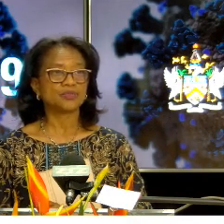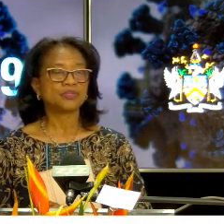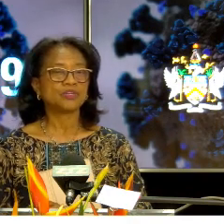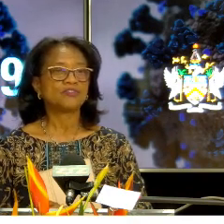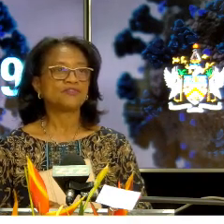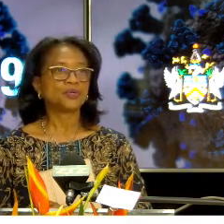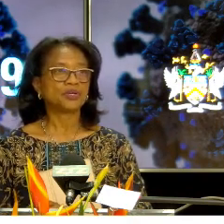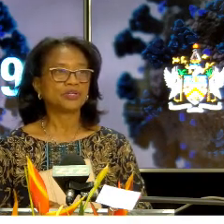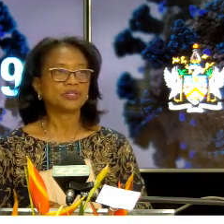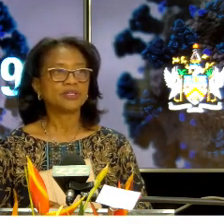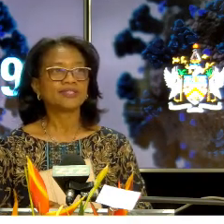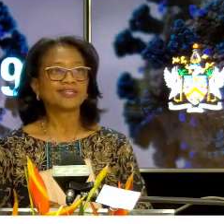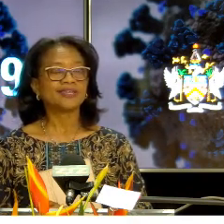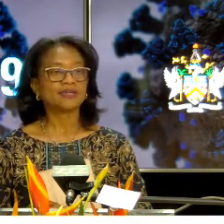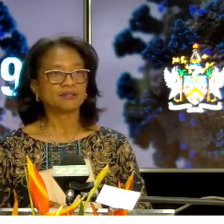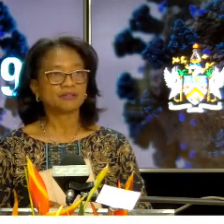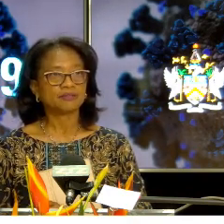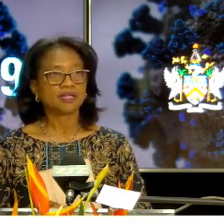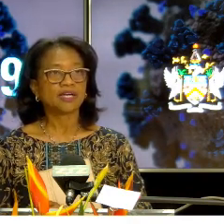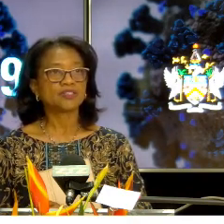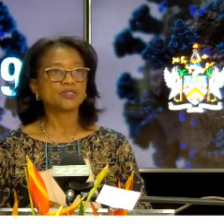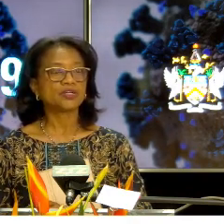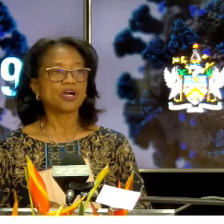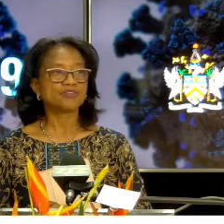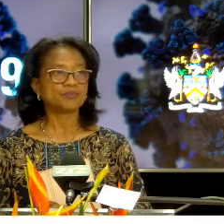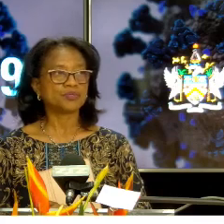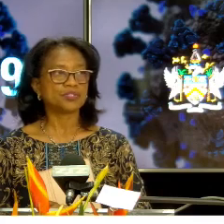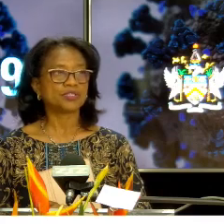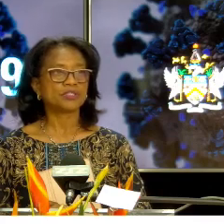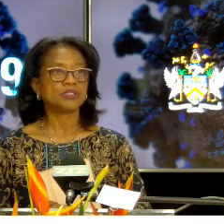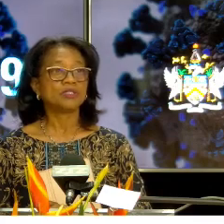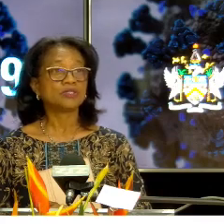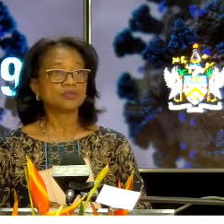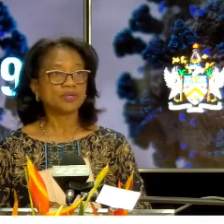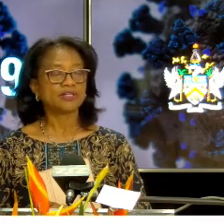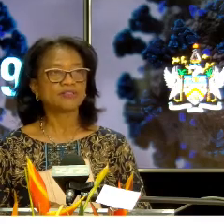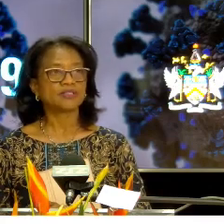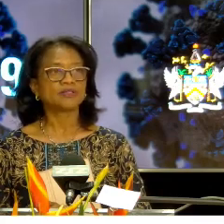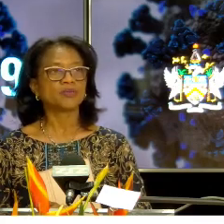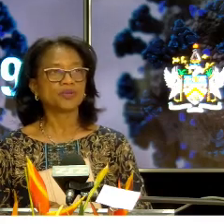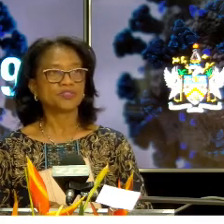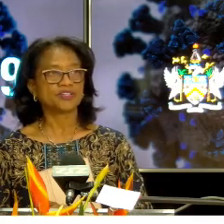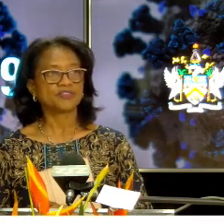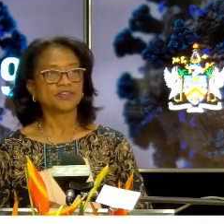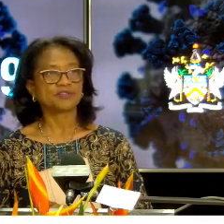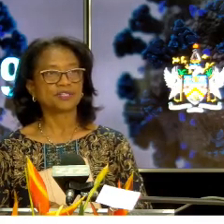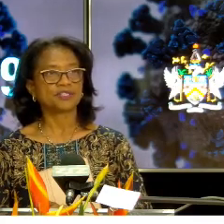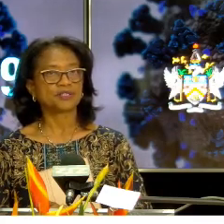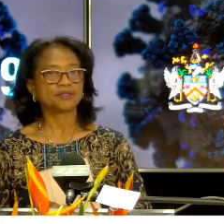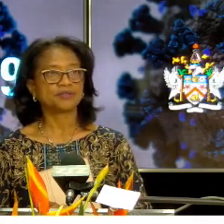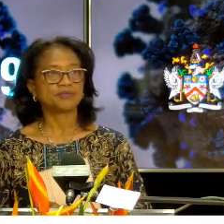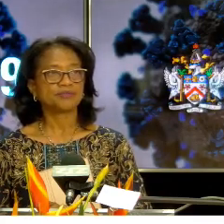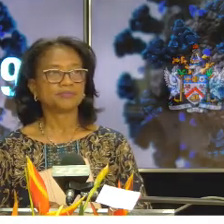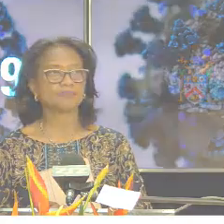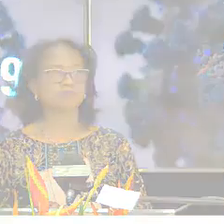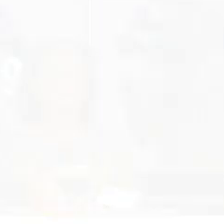you for the care and your contribution to healthcare within the